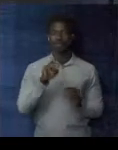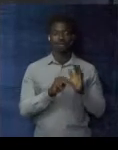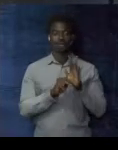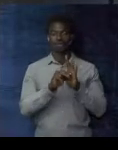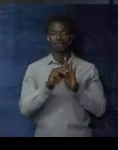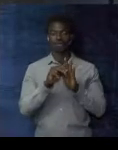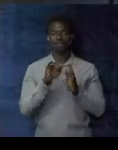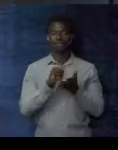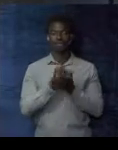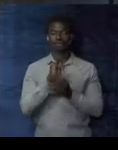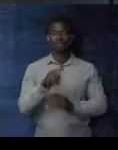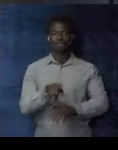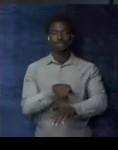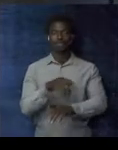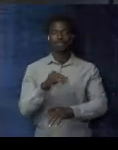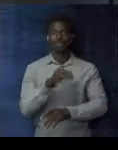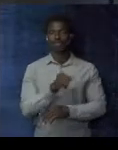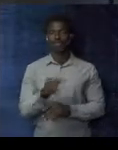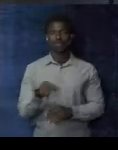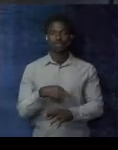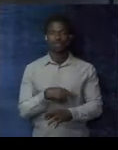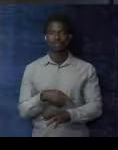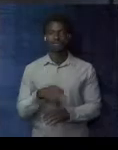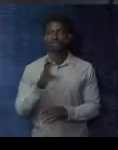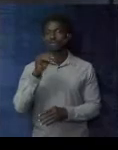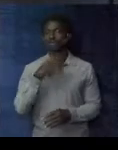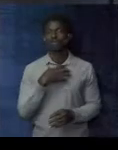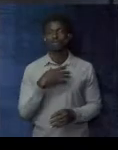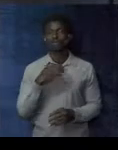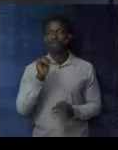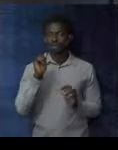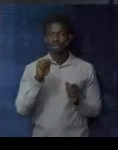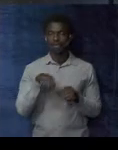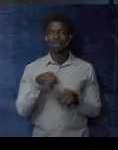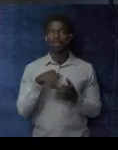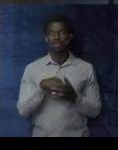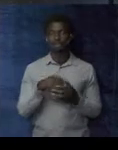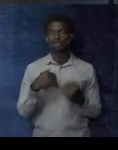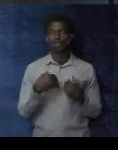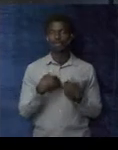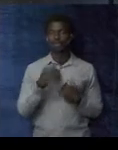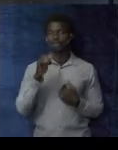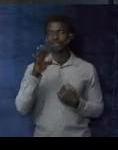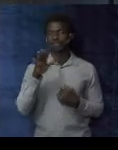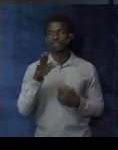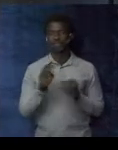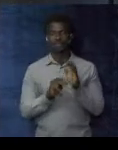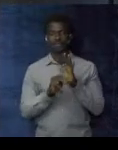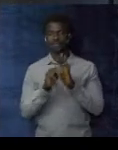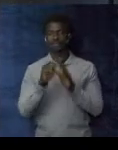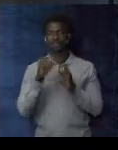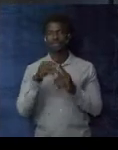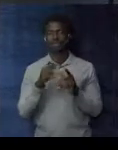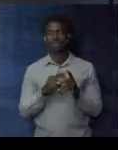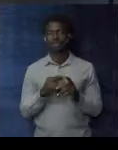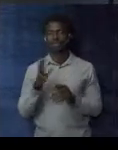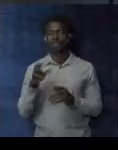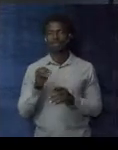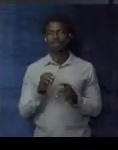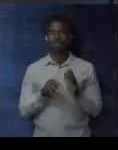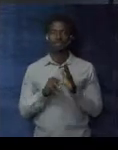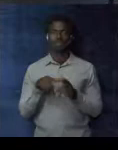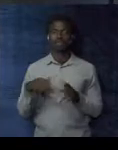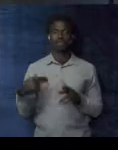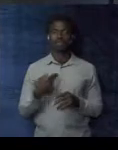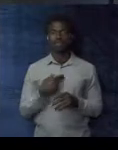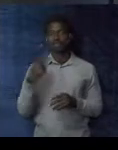That's the length of your ruler. Nobody has a room like that, So is it going to be 5 meters or 50 meters? 5